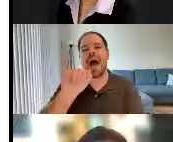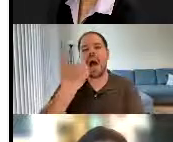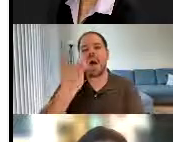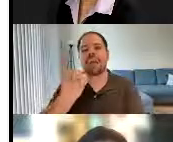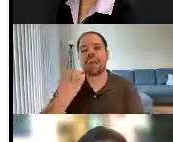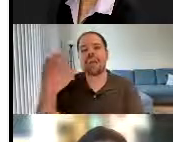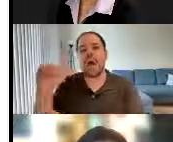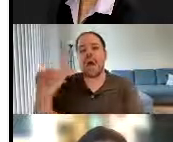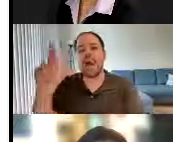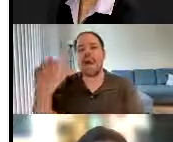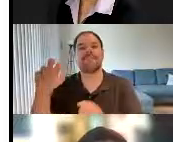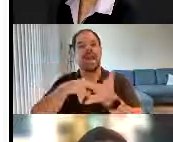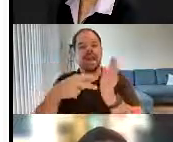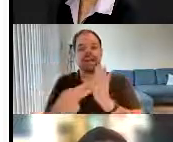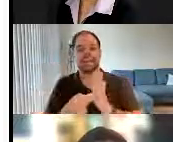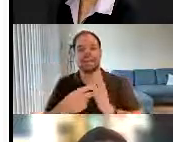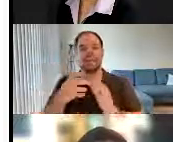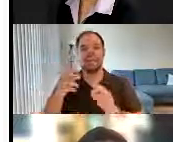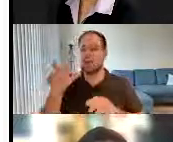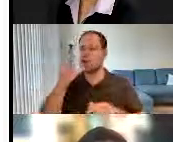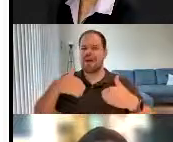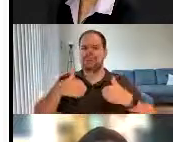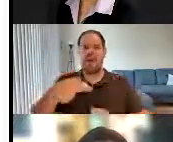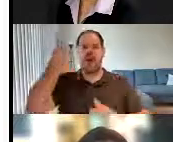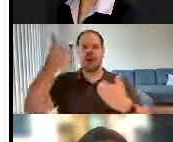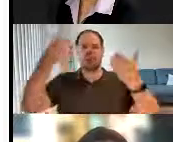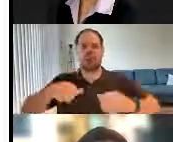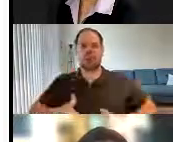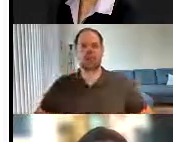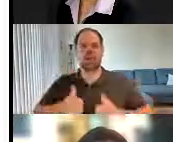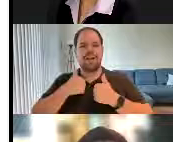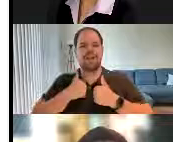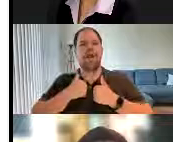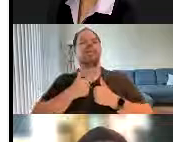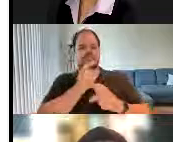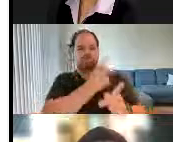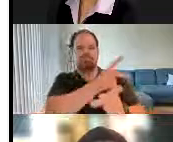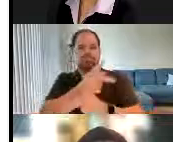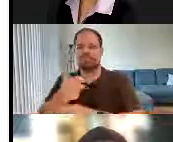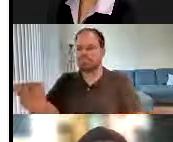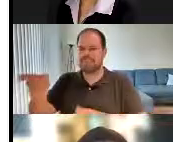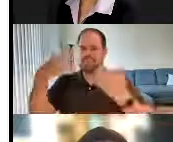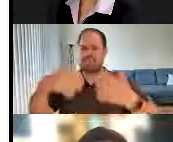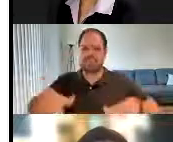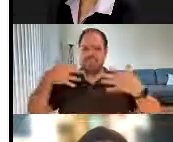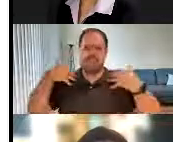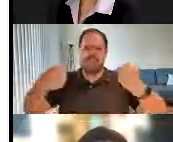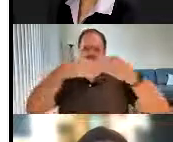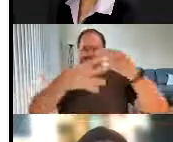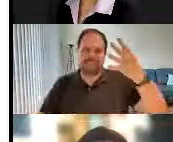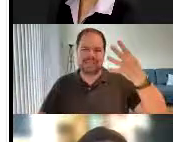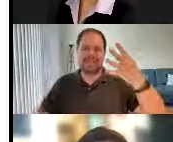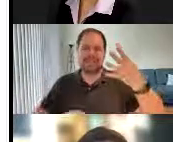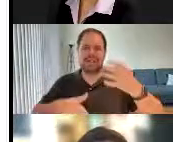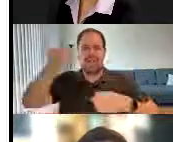is to the point where they have to do rationing care, which means they need to They need to triage who is the highest